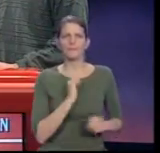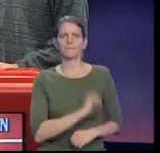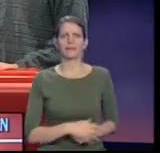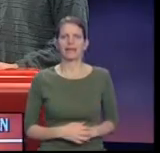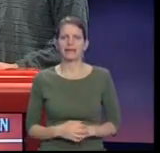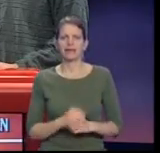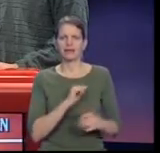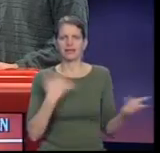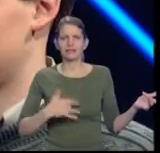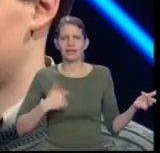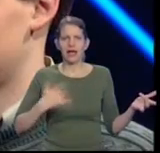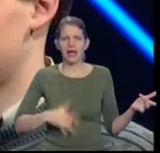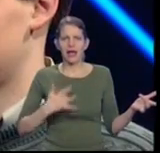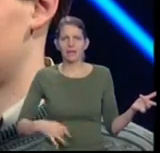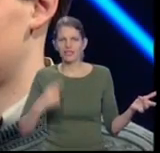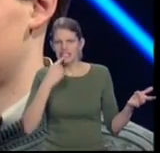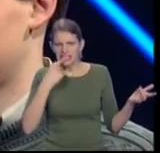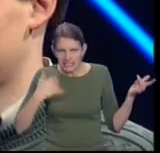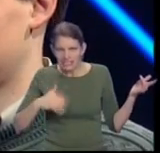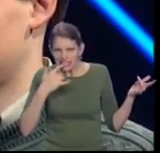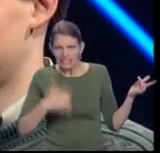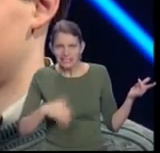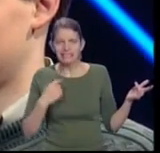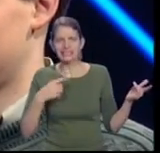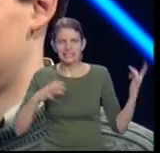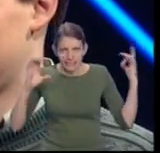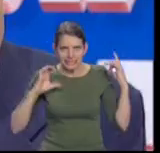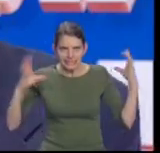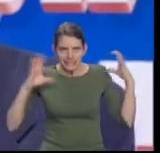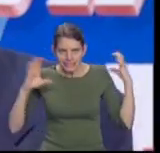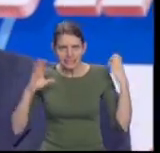plays rugby. And his party trick is playing the guitar with his teeth.